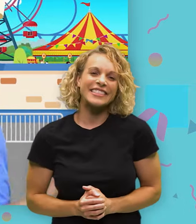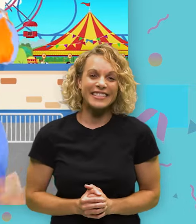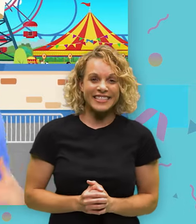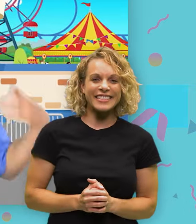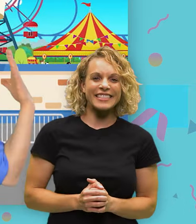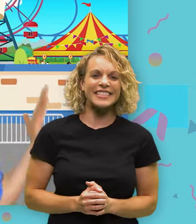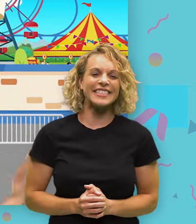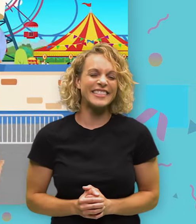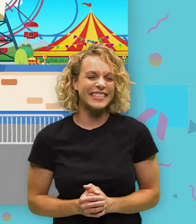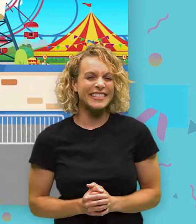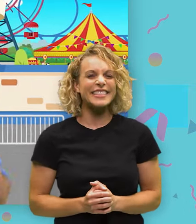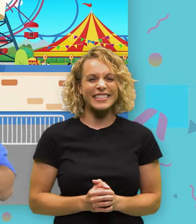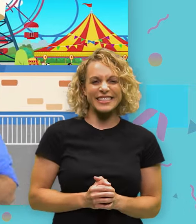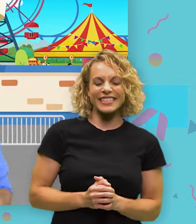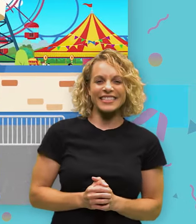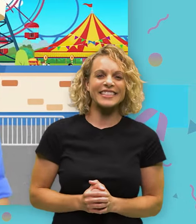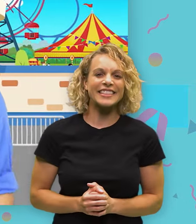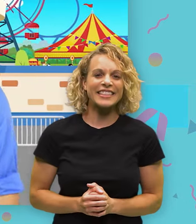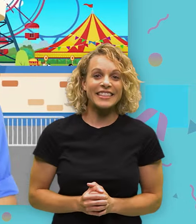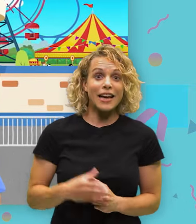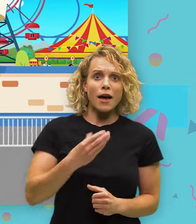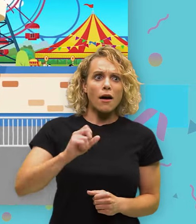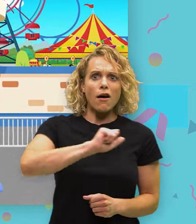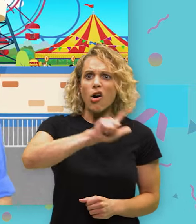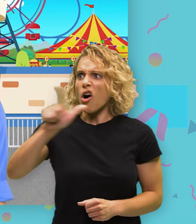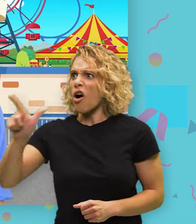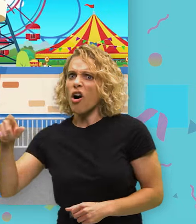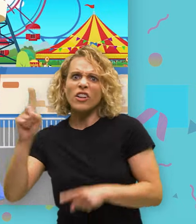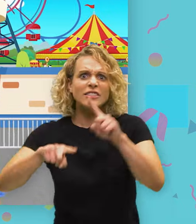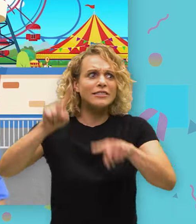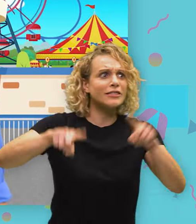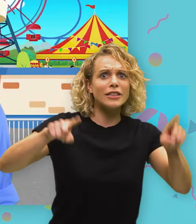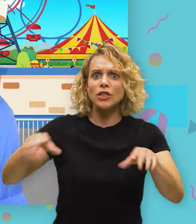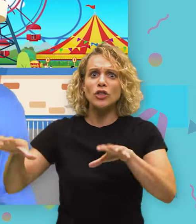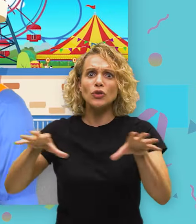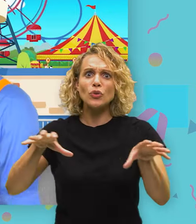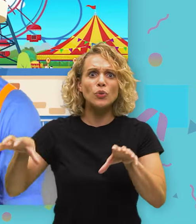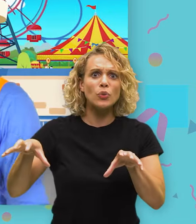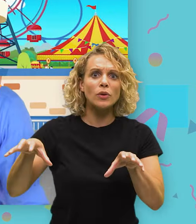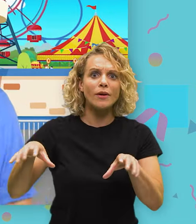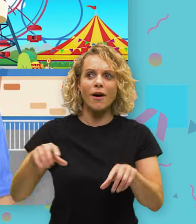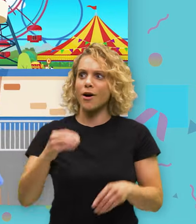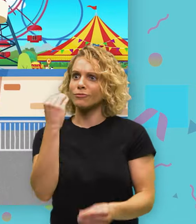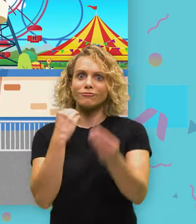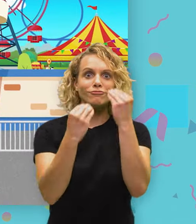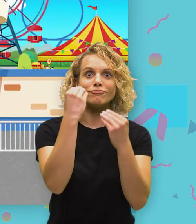Whoa, whoa! And all the attractions, and even all the food.